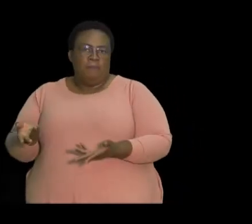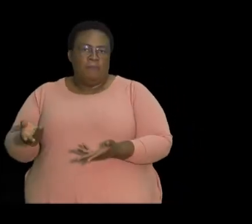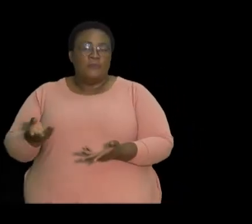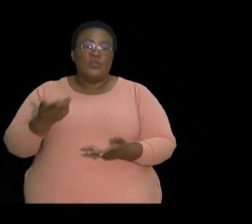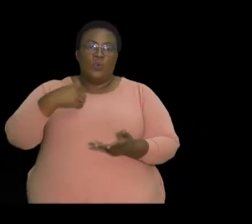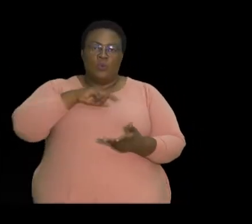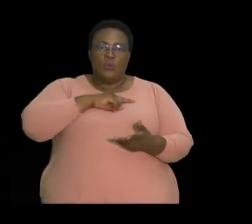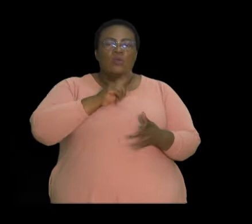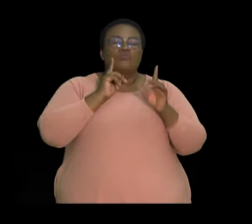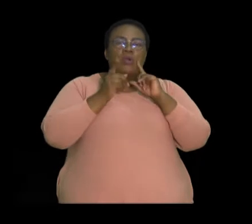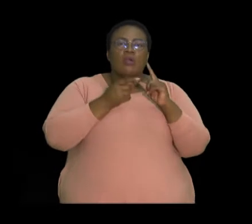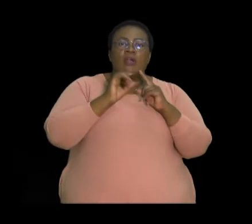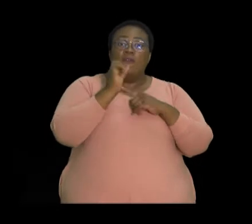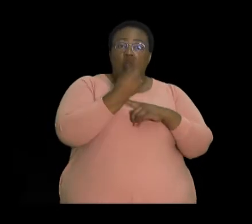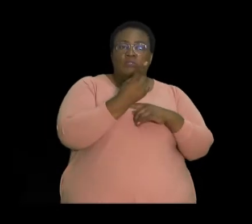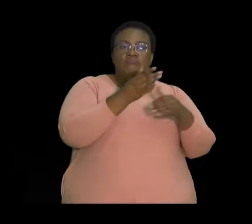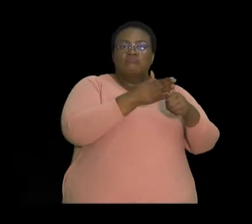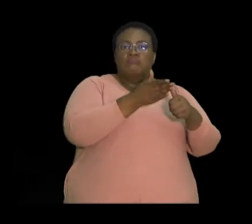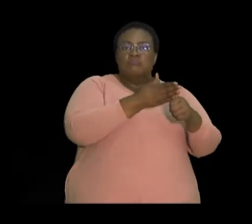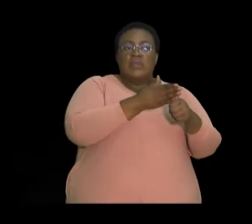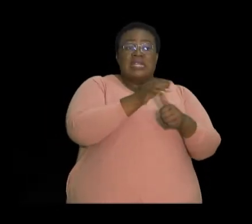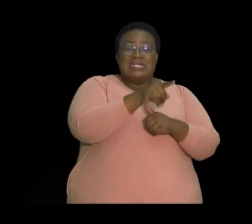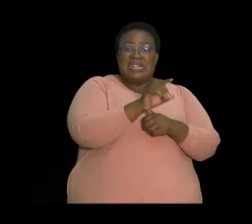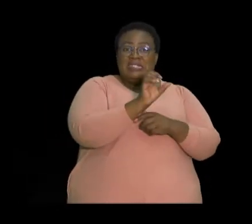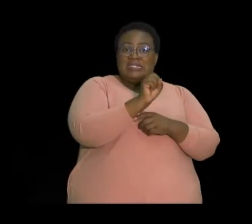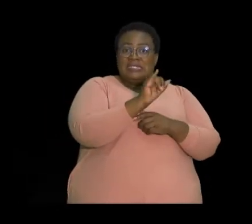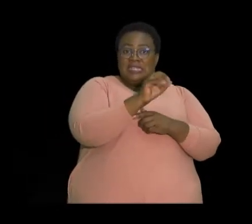what simple growth is about.